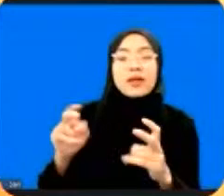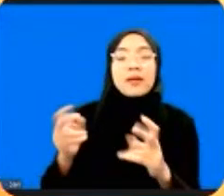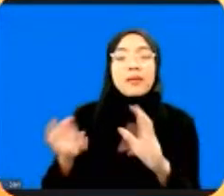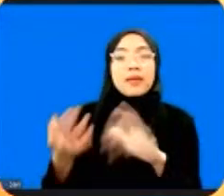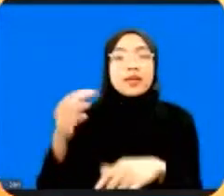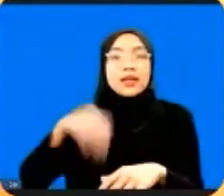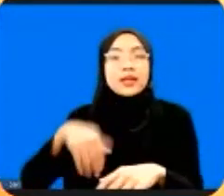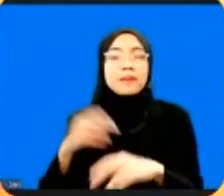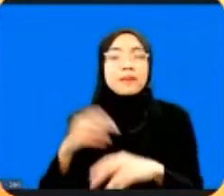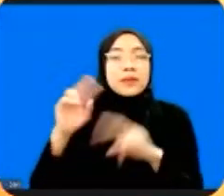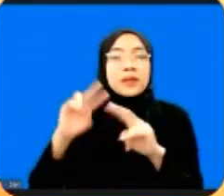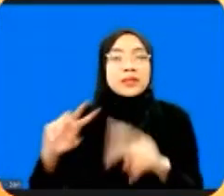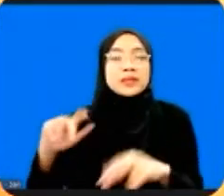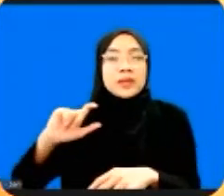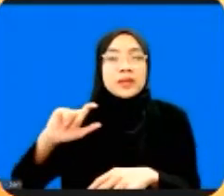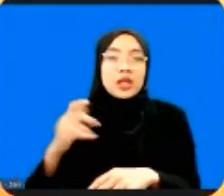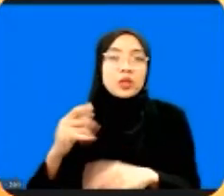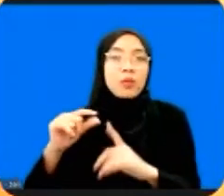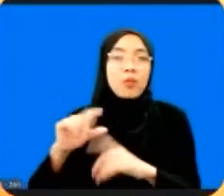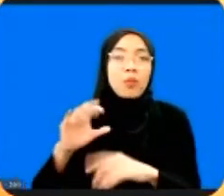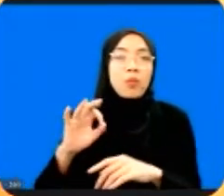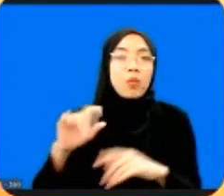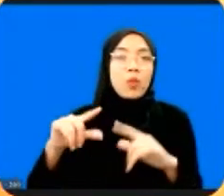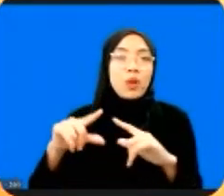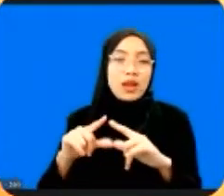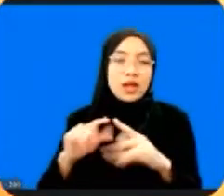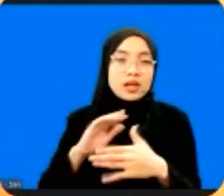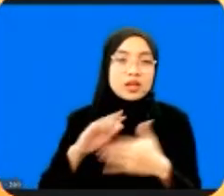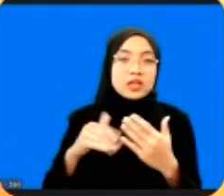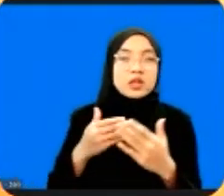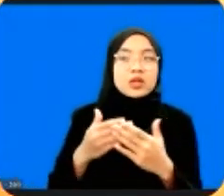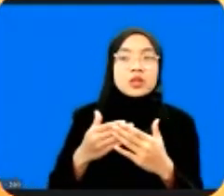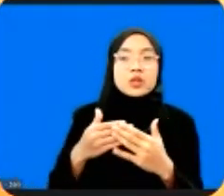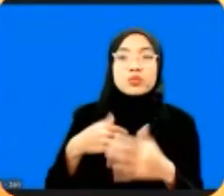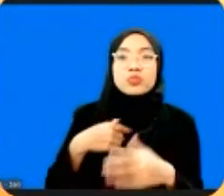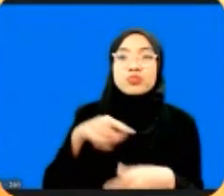diffusion requires operation of AI and big data.